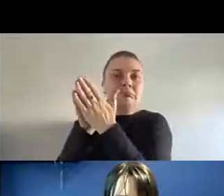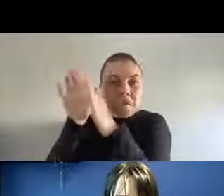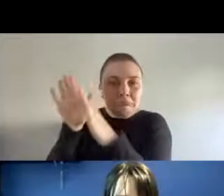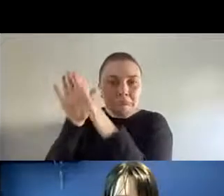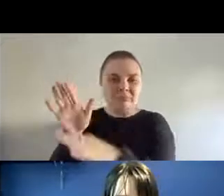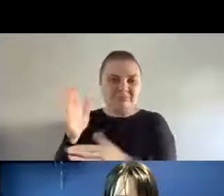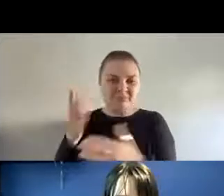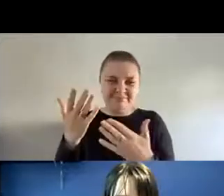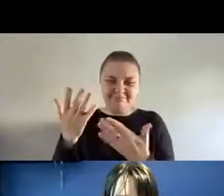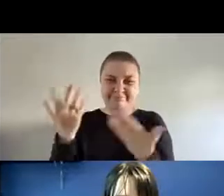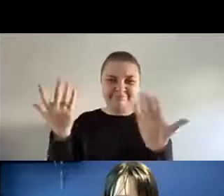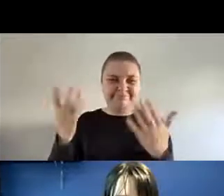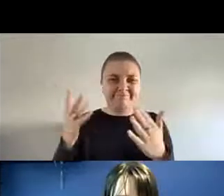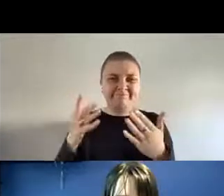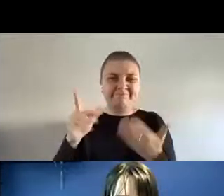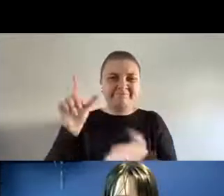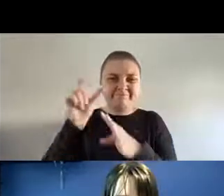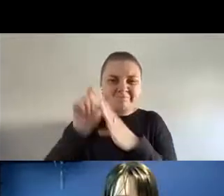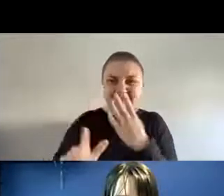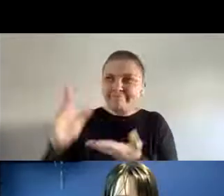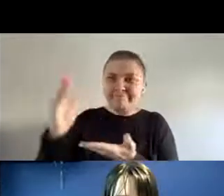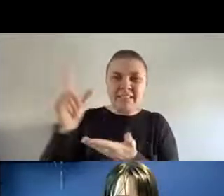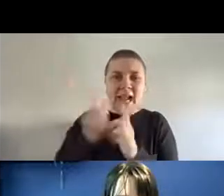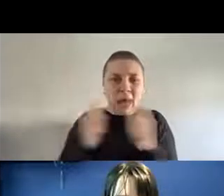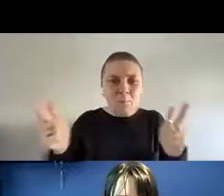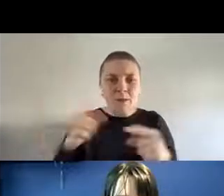disabling and disempowering. But